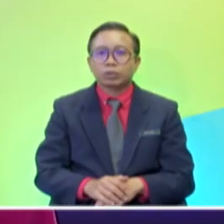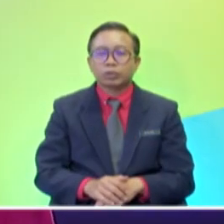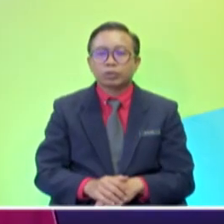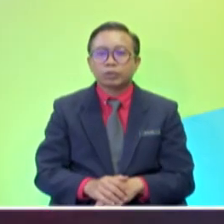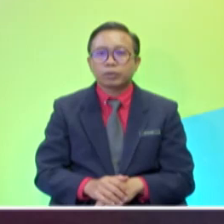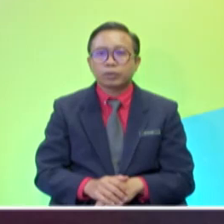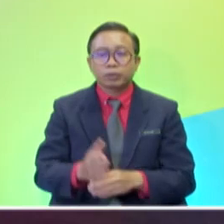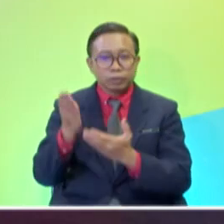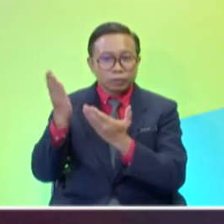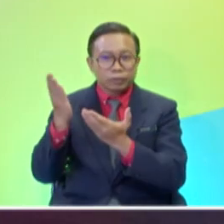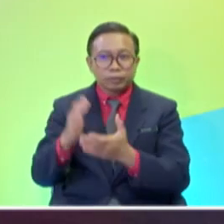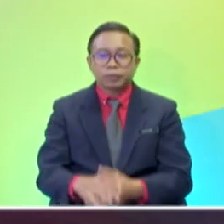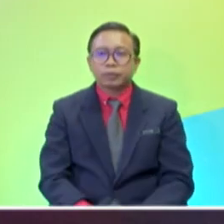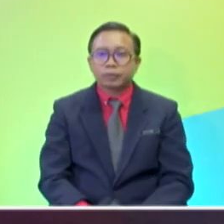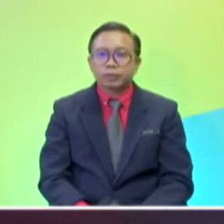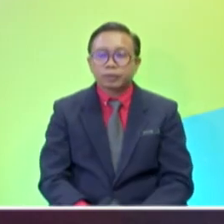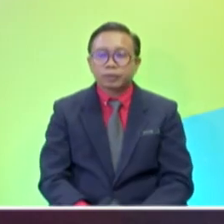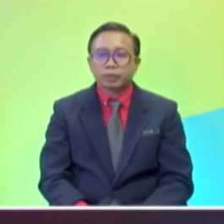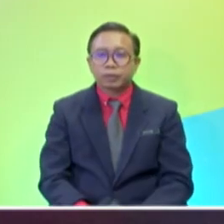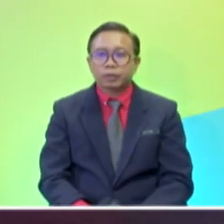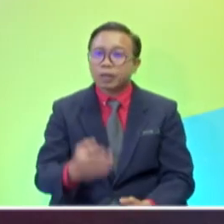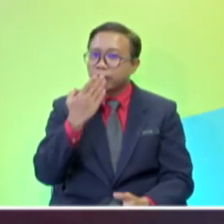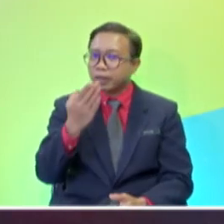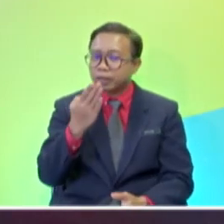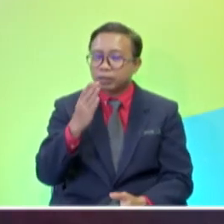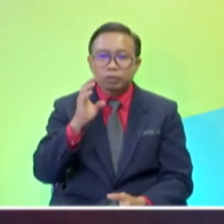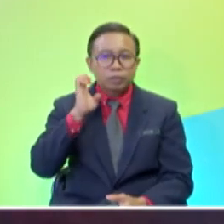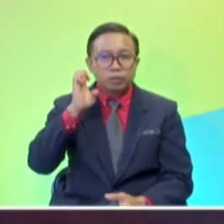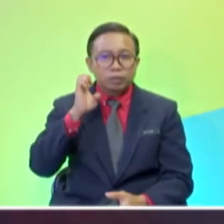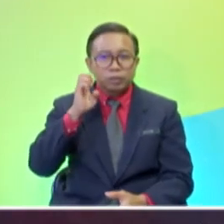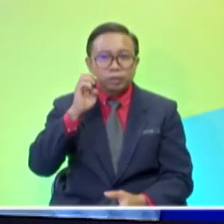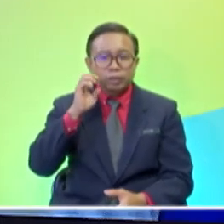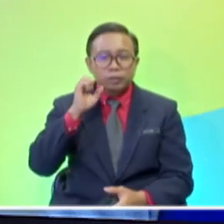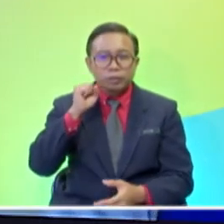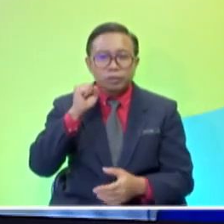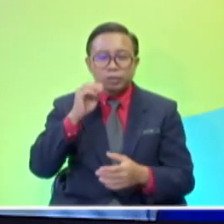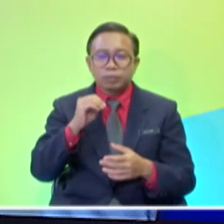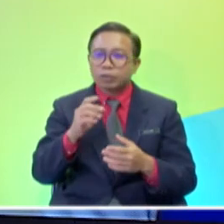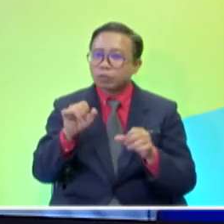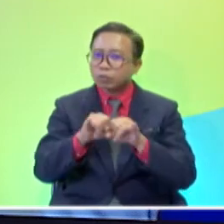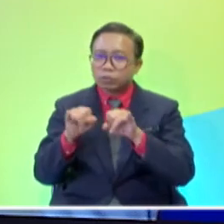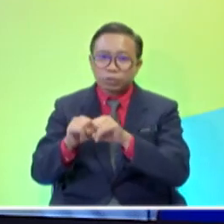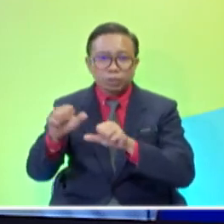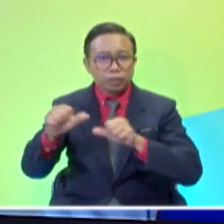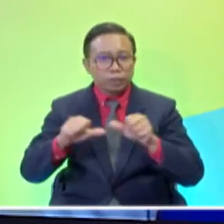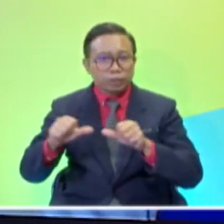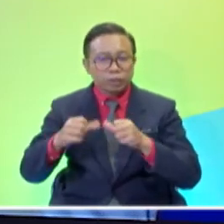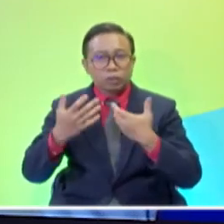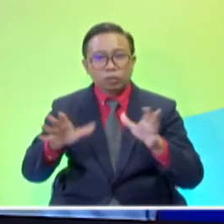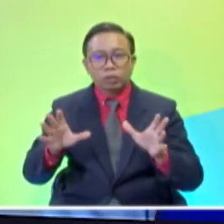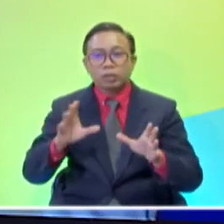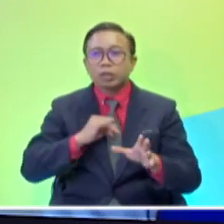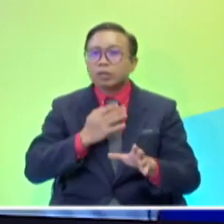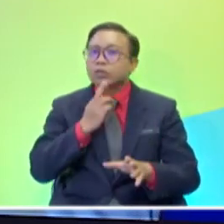screen right now. Okay, Ms. Ima, thank you for being with us here today and sharing your knowledge and also all the activities you've done with us. I'm pretty